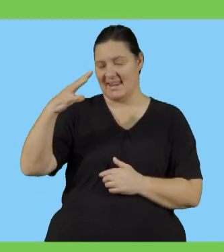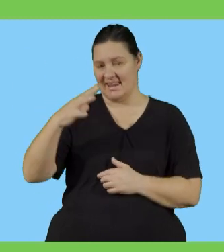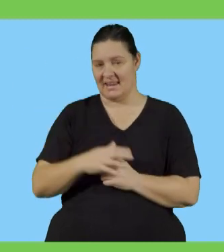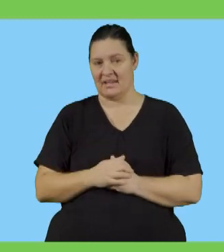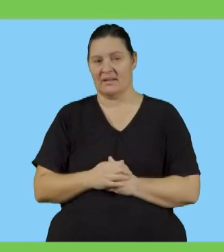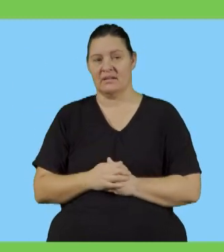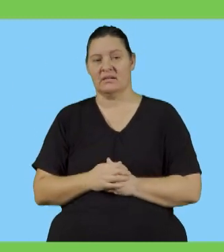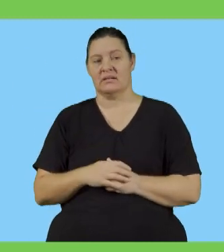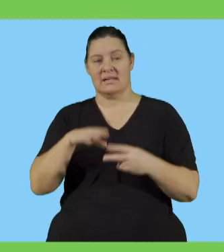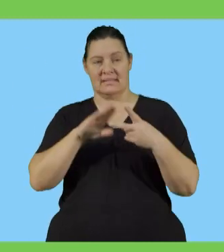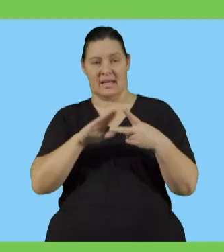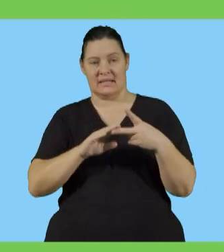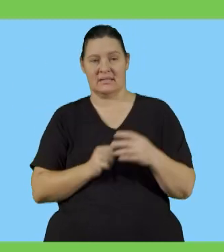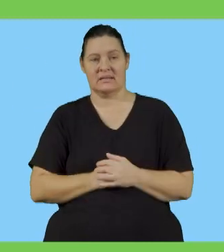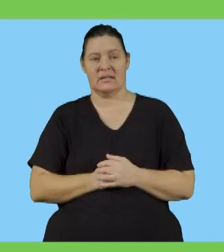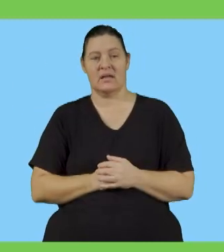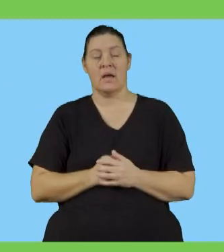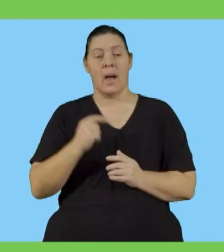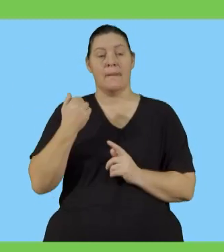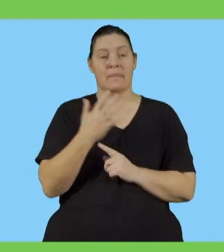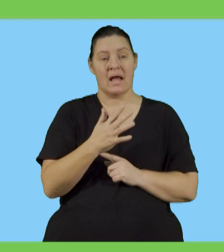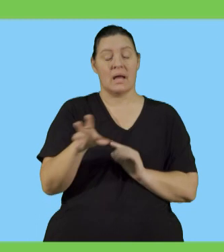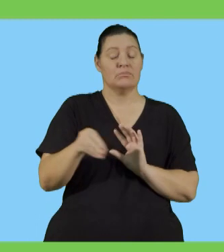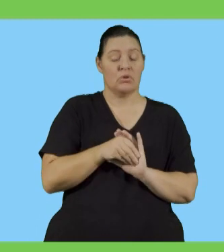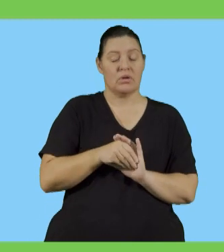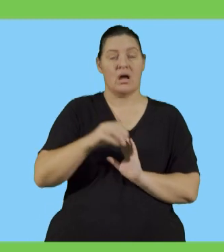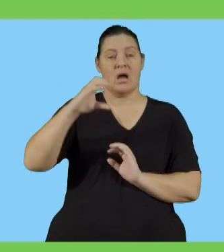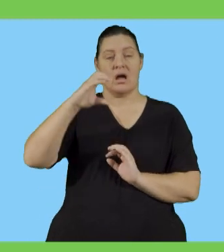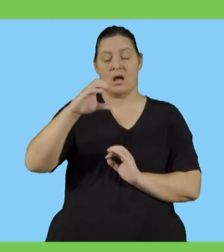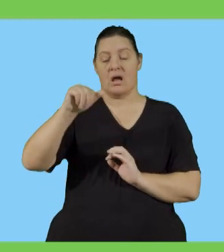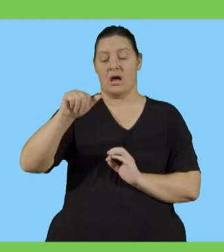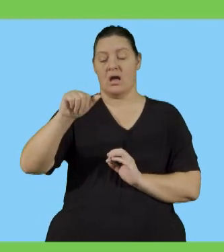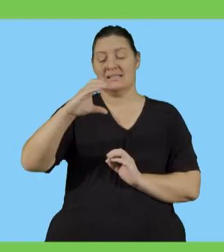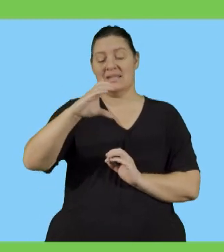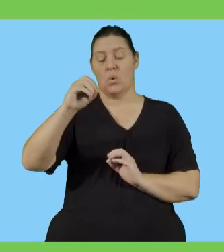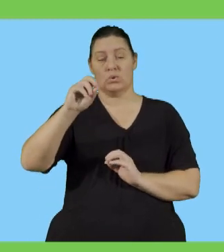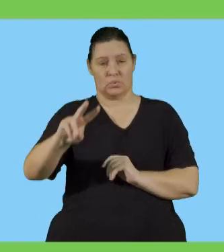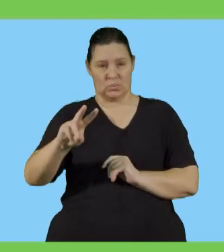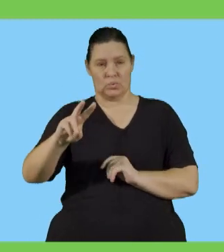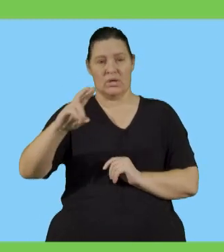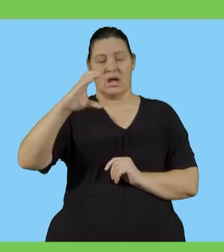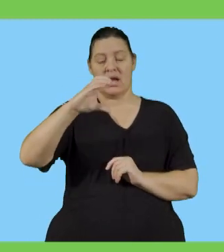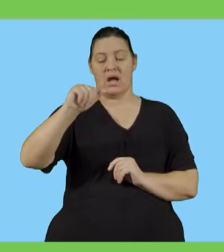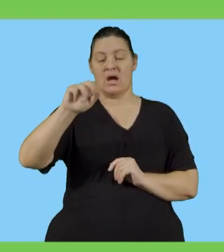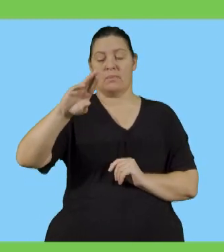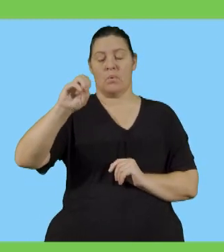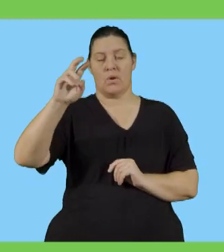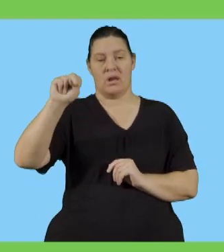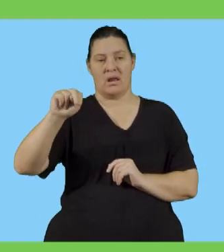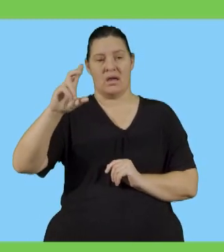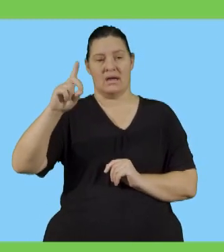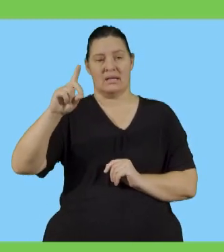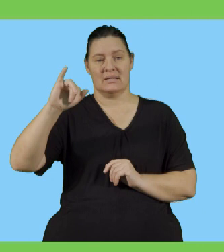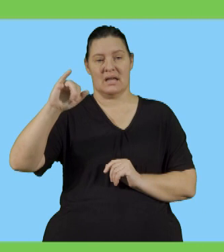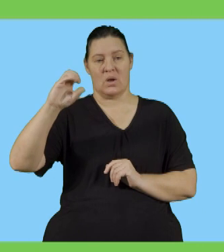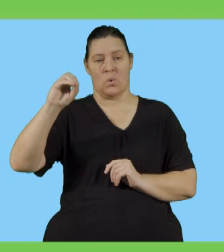The second one is the plant absorbs the carbon dioxide, that is the gas, from the